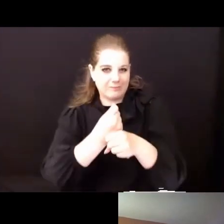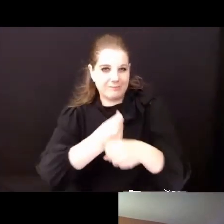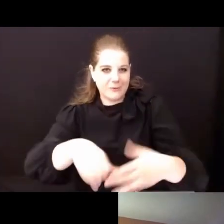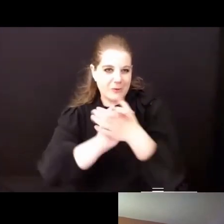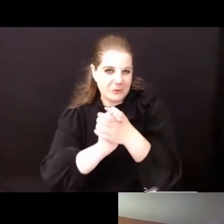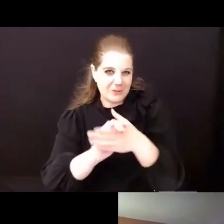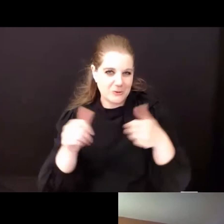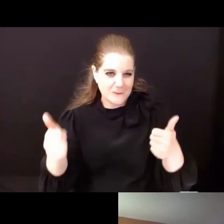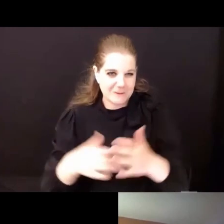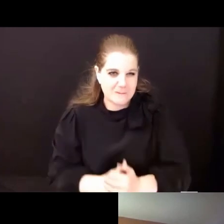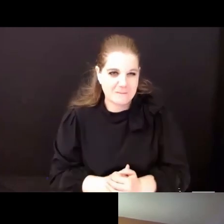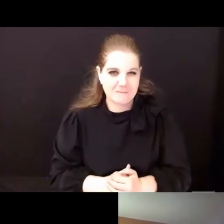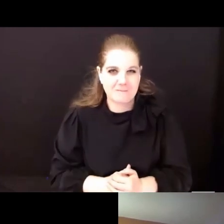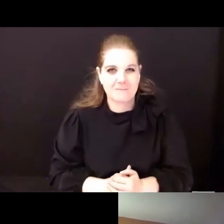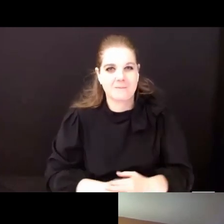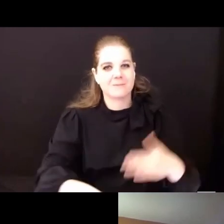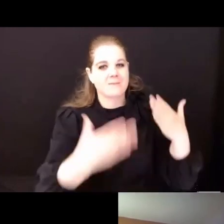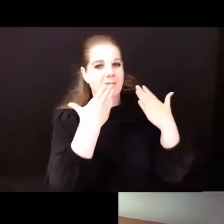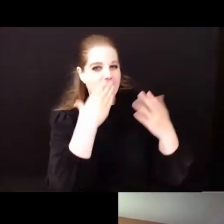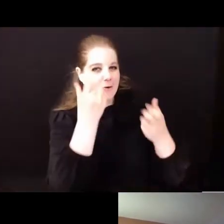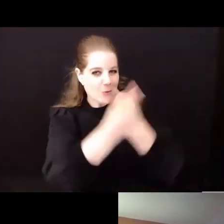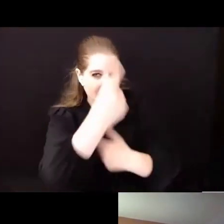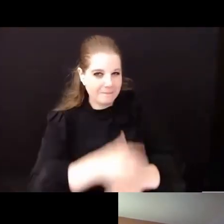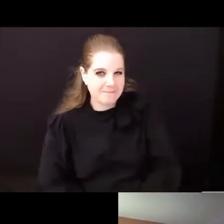Congratulations. Thank you, everyone.